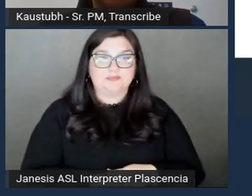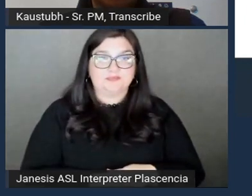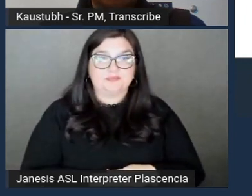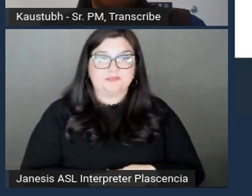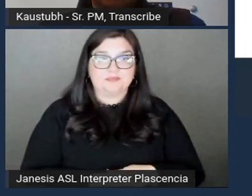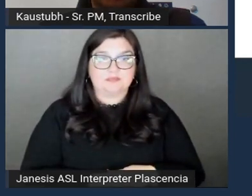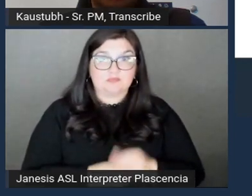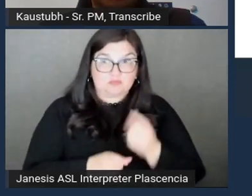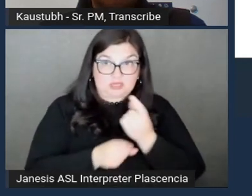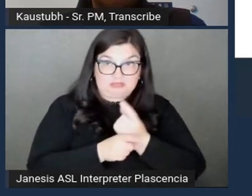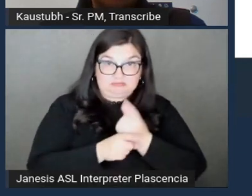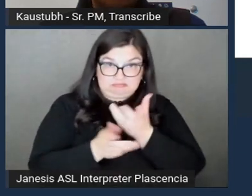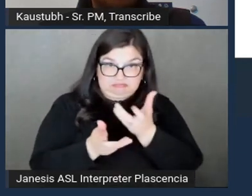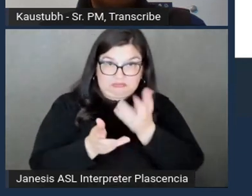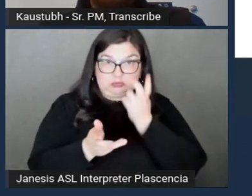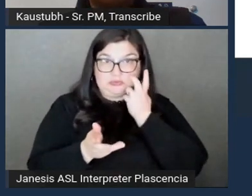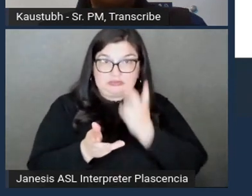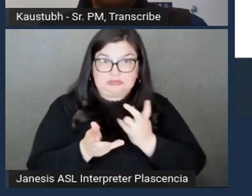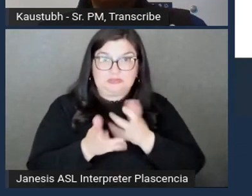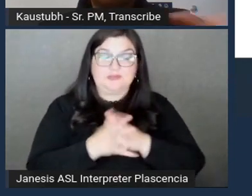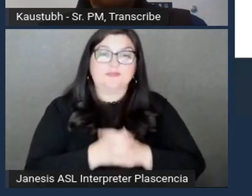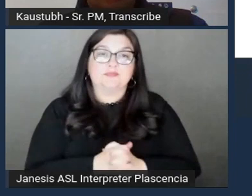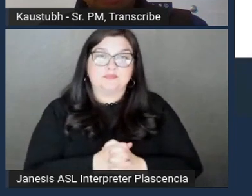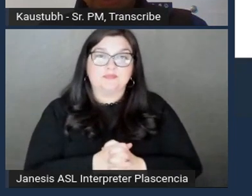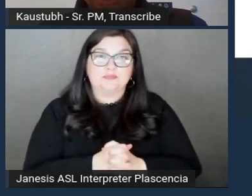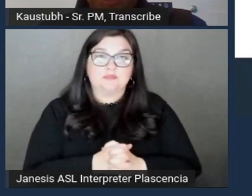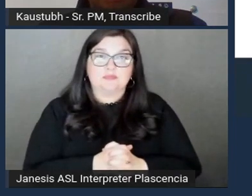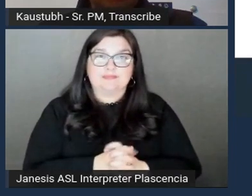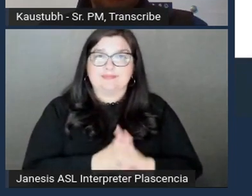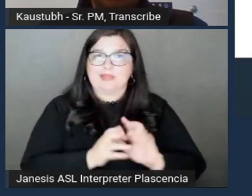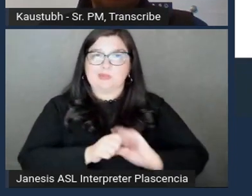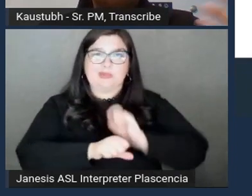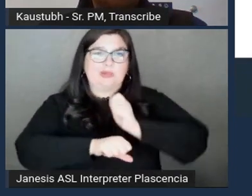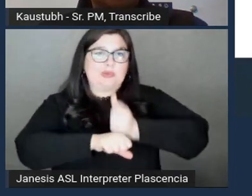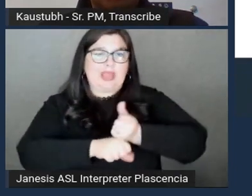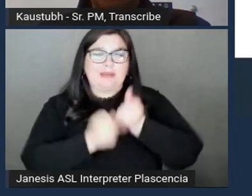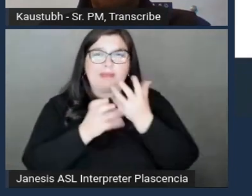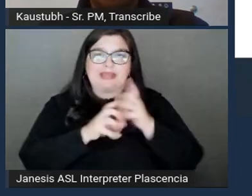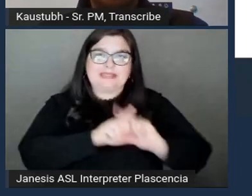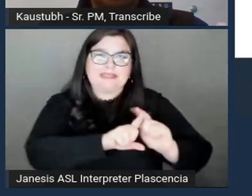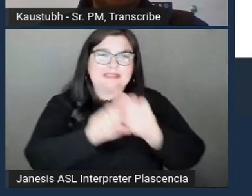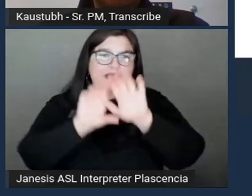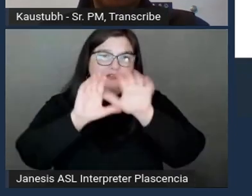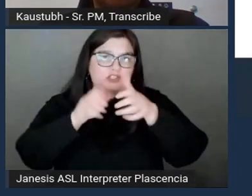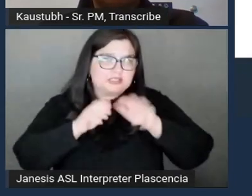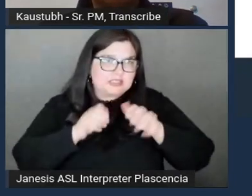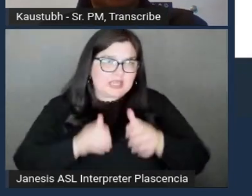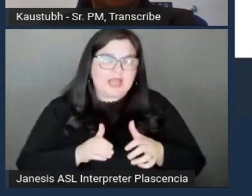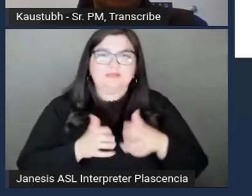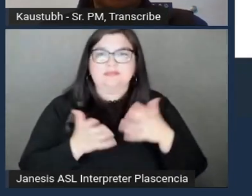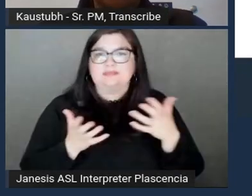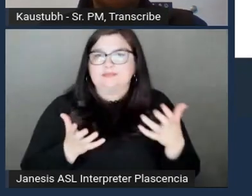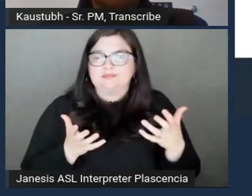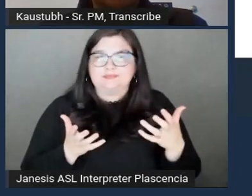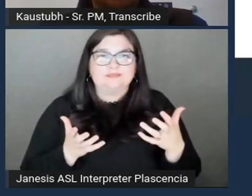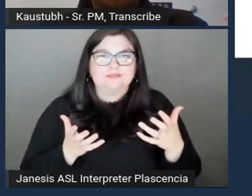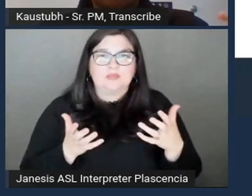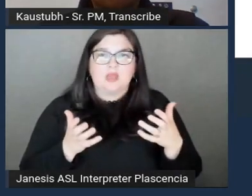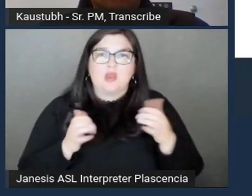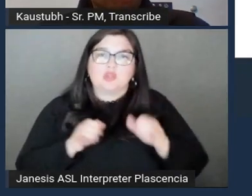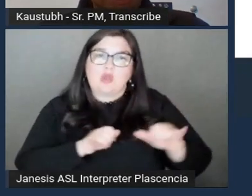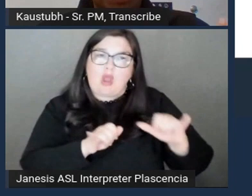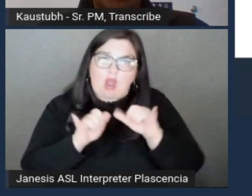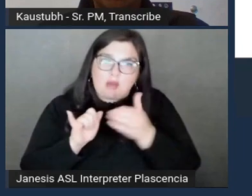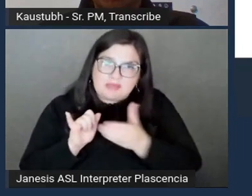right? So you can create a bunch of different categories here. Common customer use cases that we've seen here are to